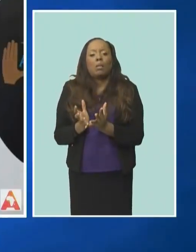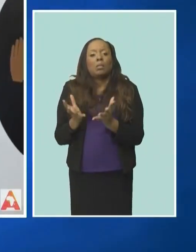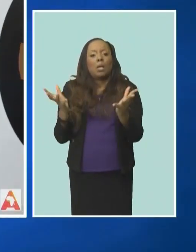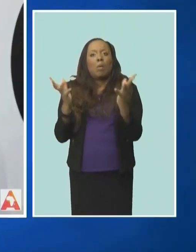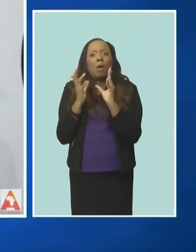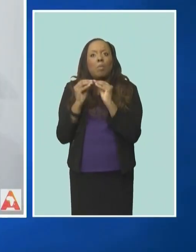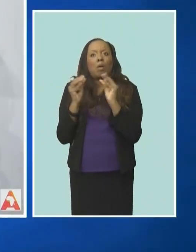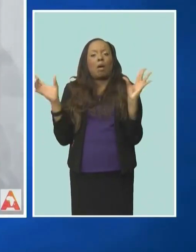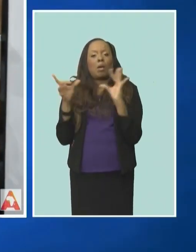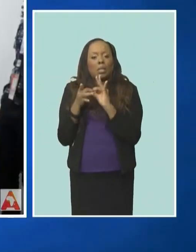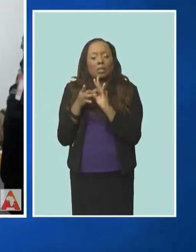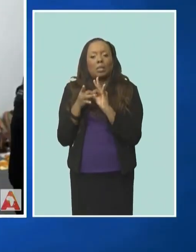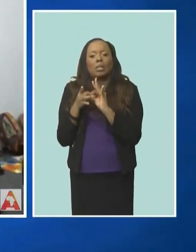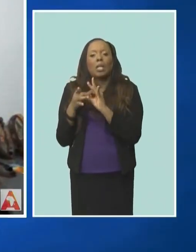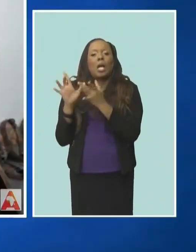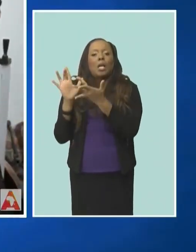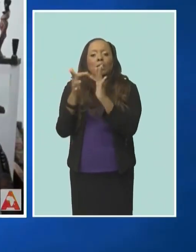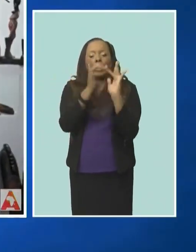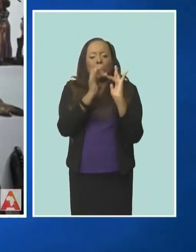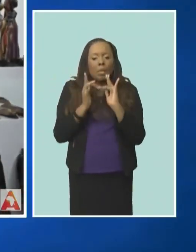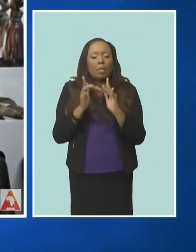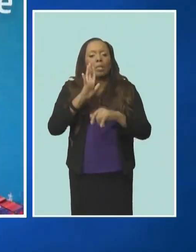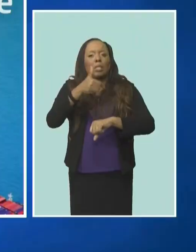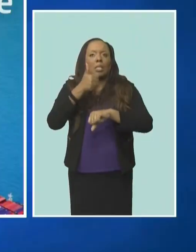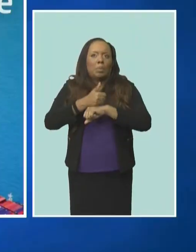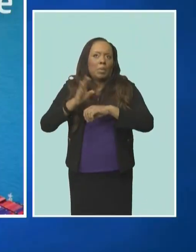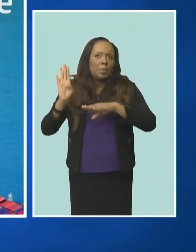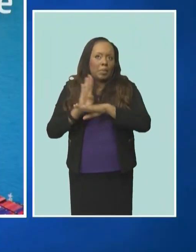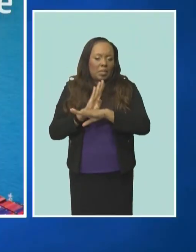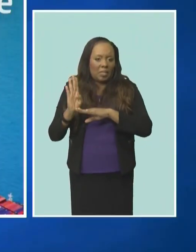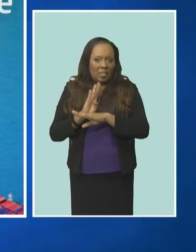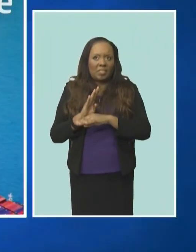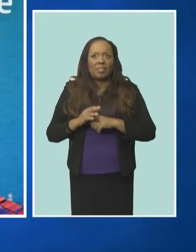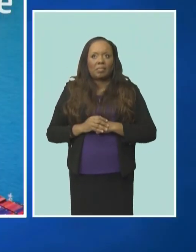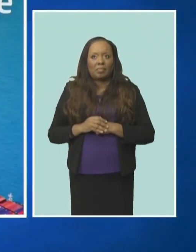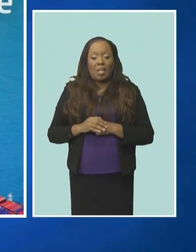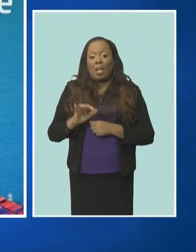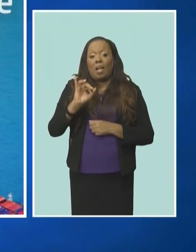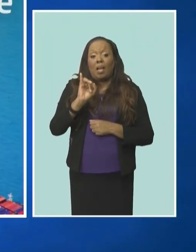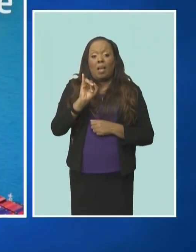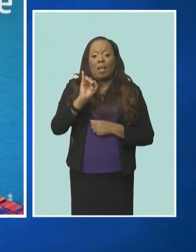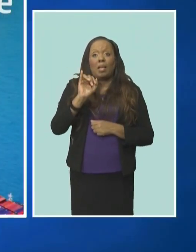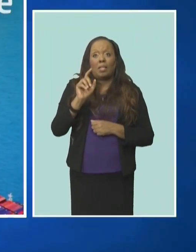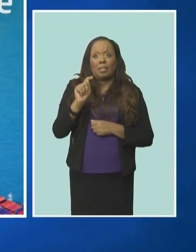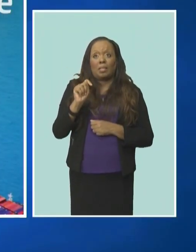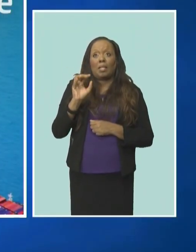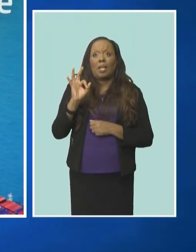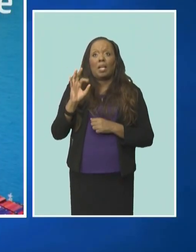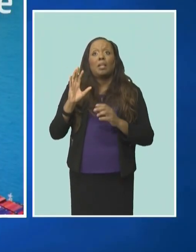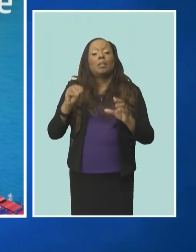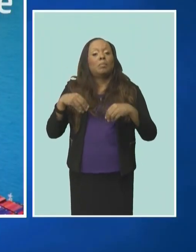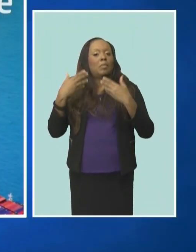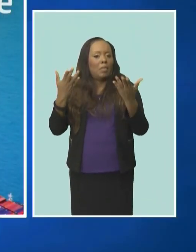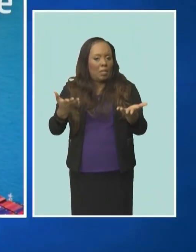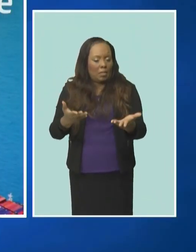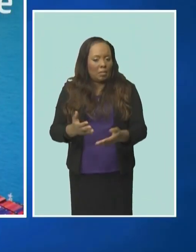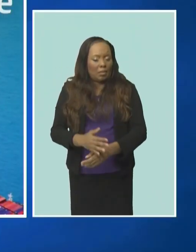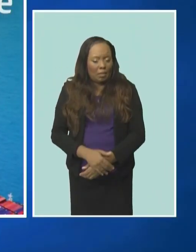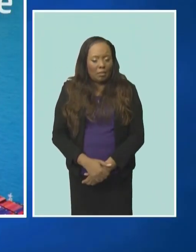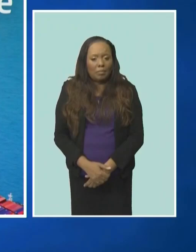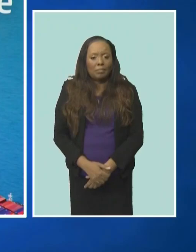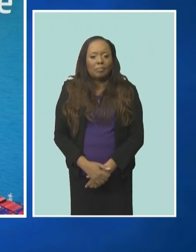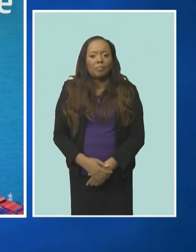connect, they can network and establish business. So ITF deals with that by providing a market.